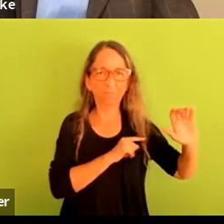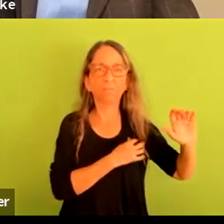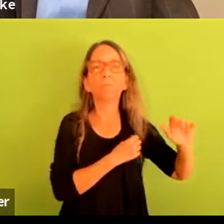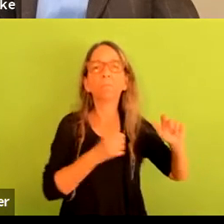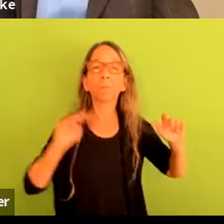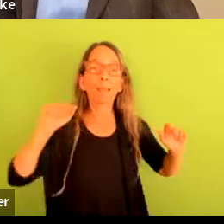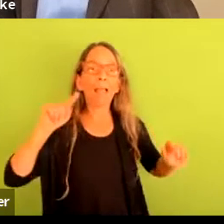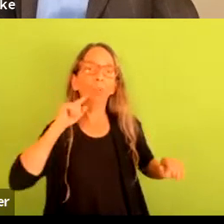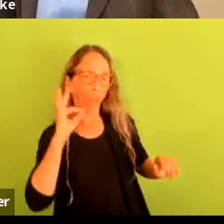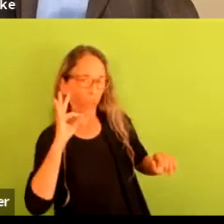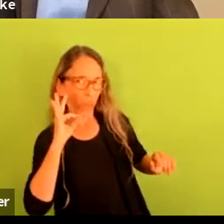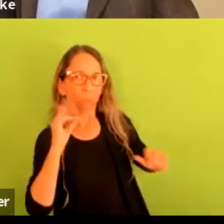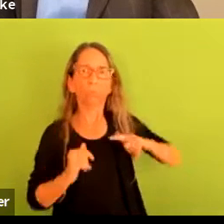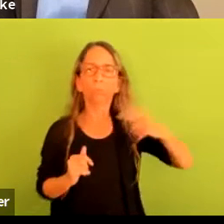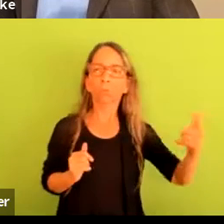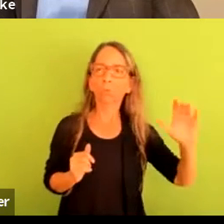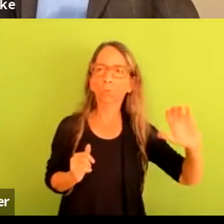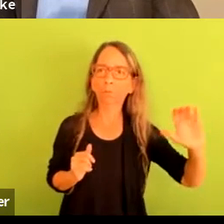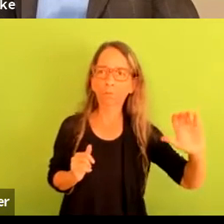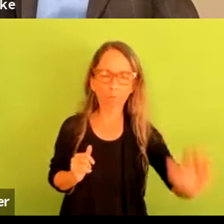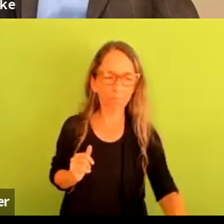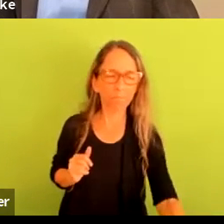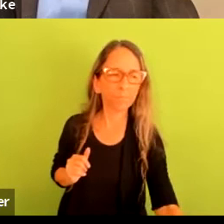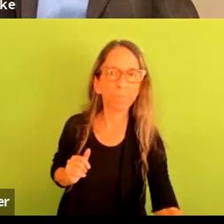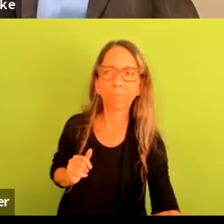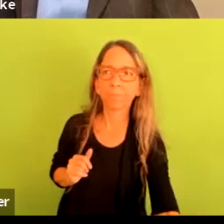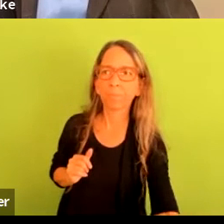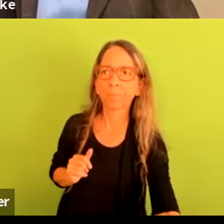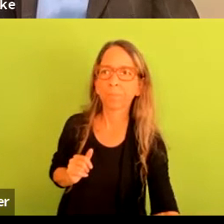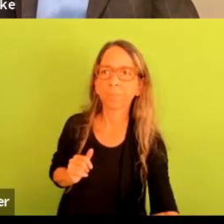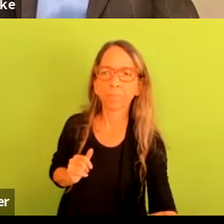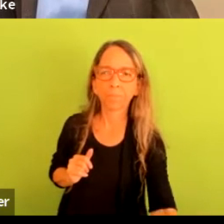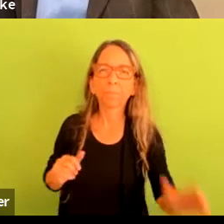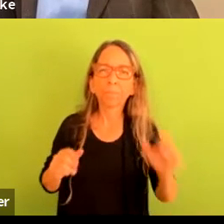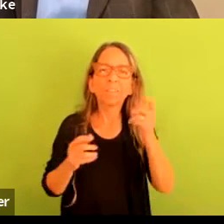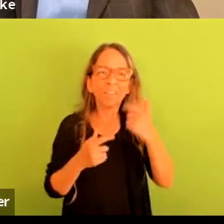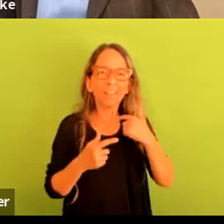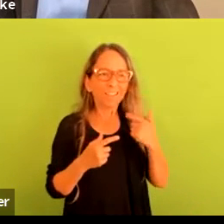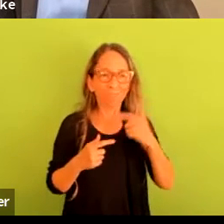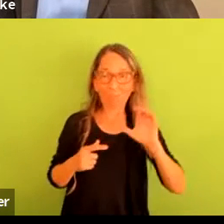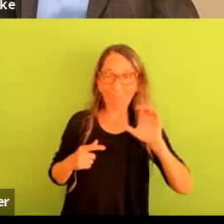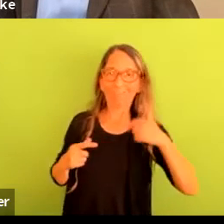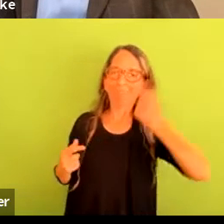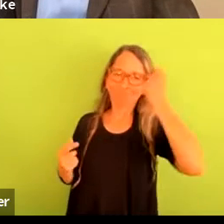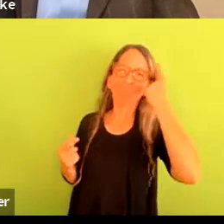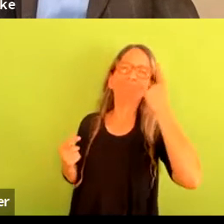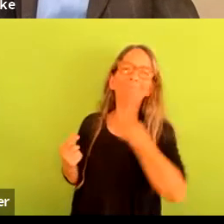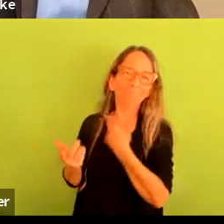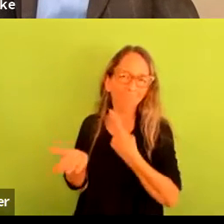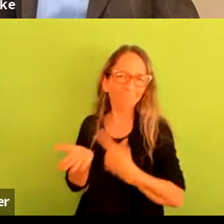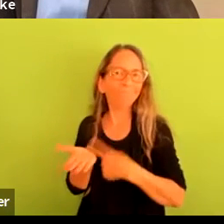because being an ASR only provider, obviously you and I have had this discussion that as an ASR only provider, the choice